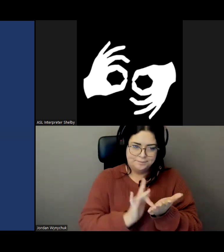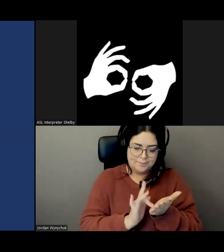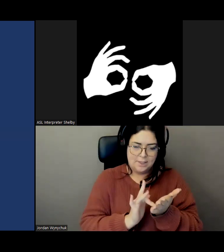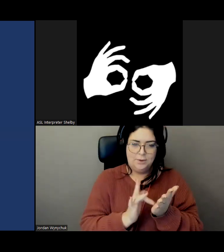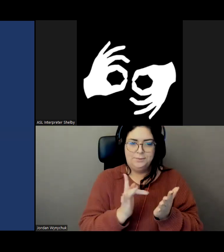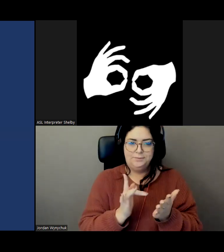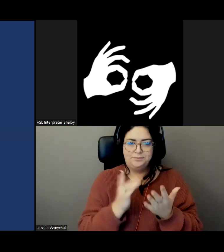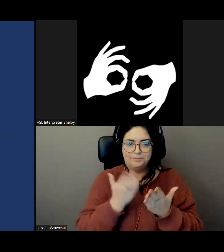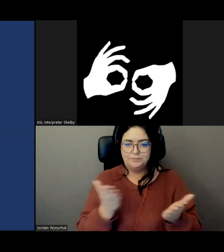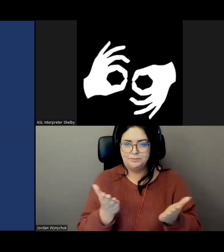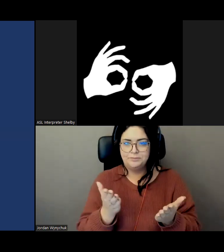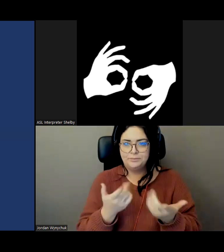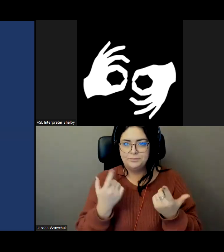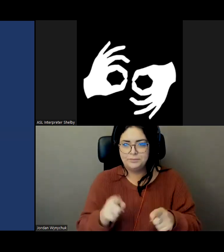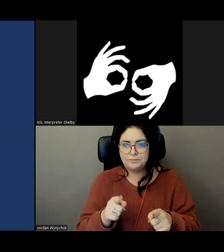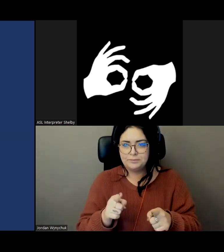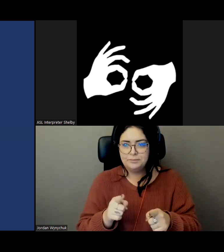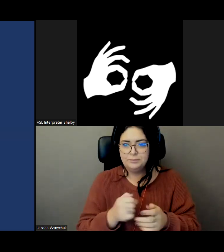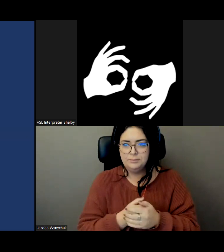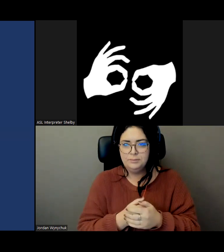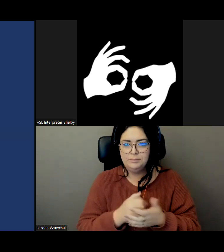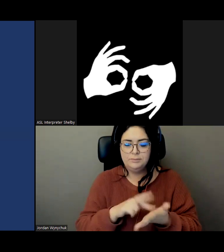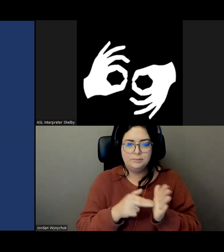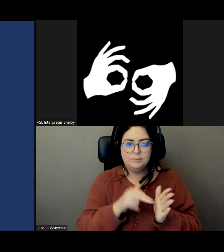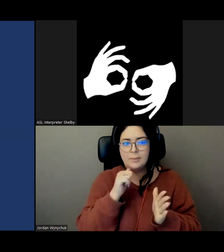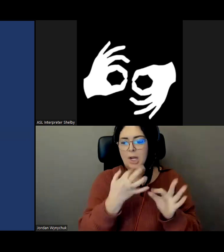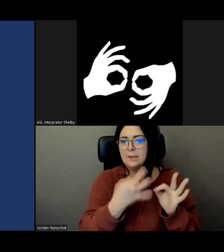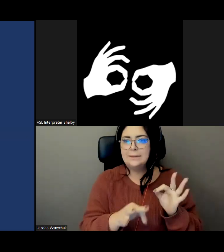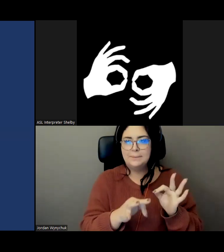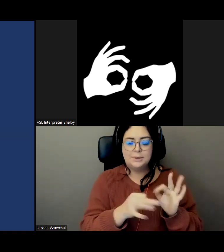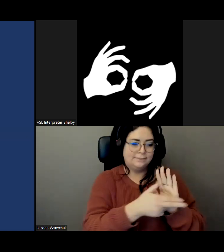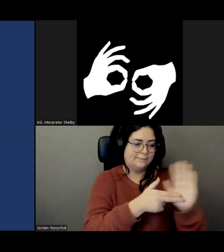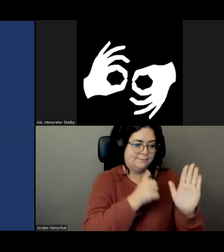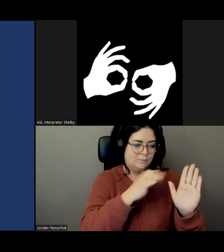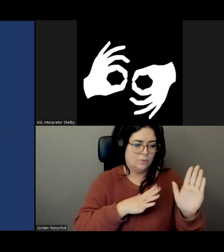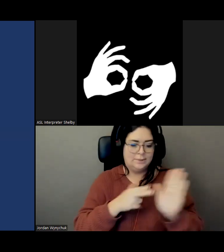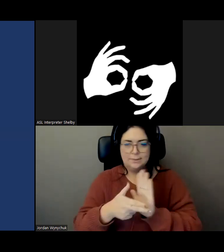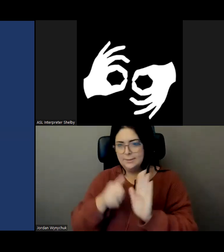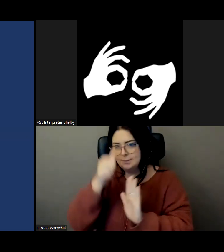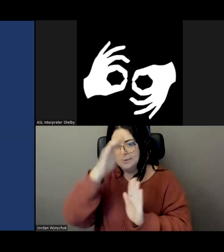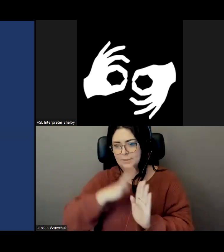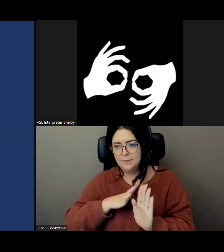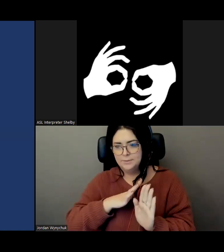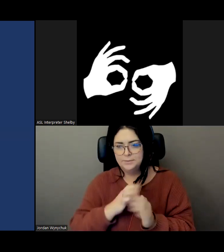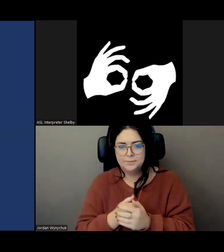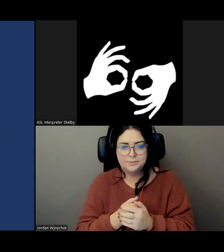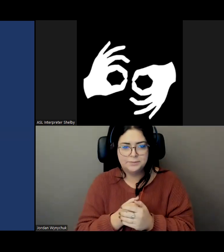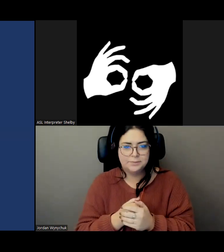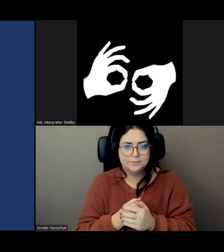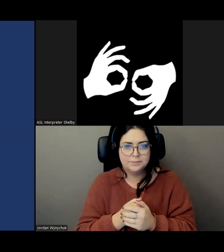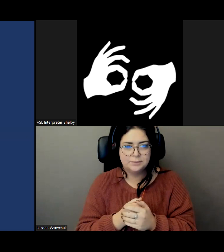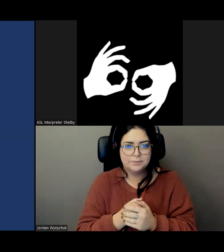exist where it's not as simple as just male or female. And